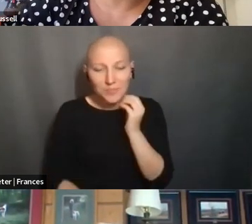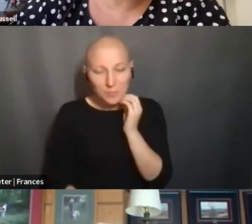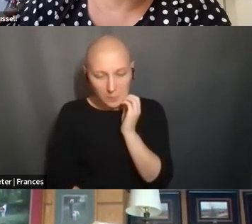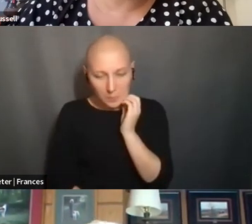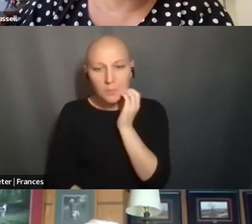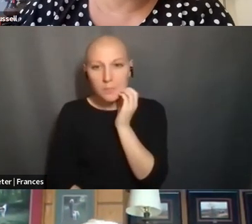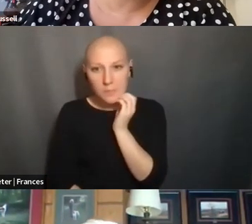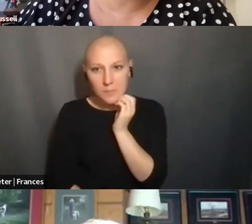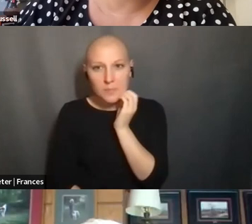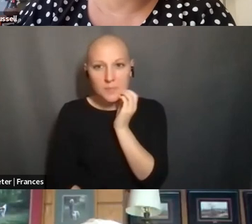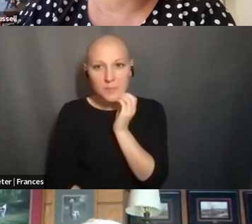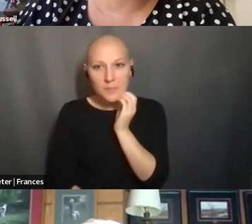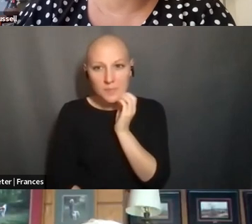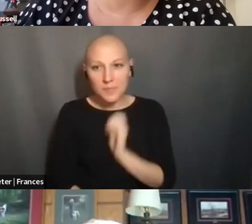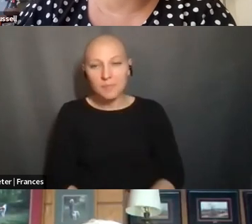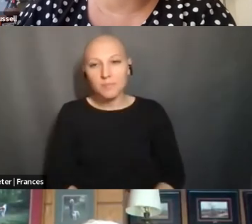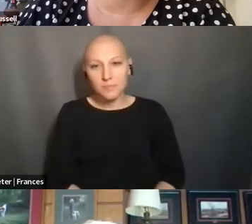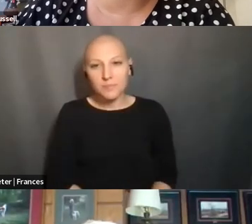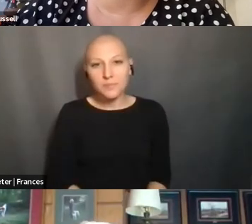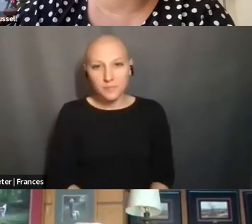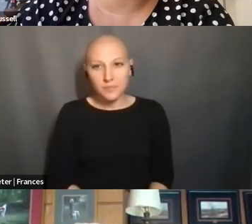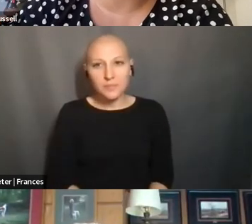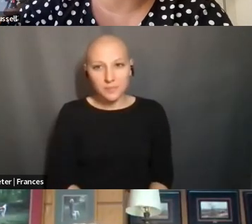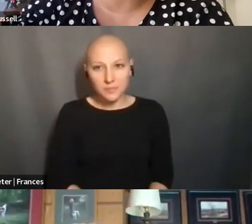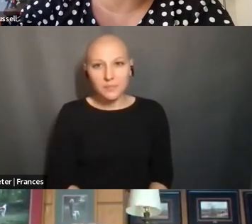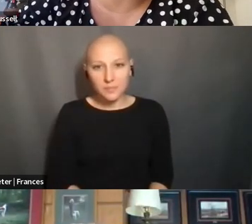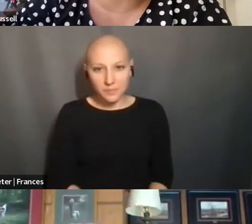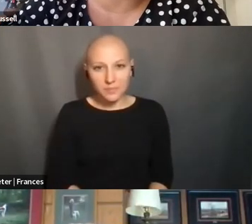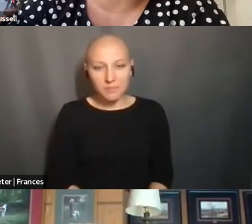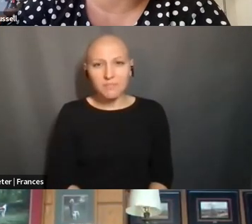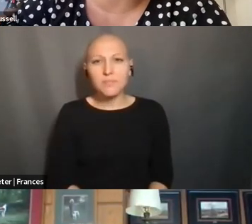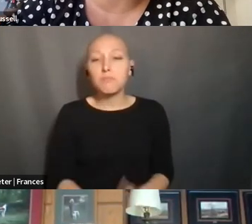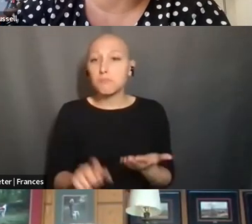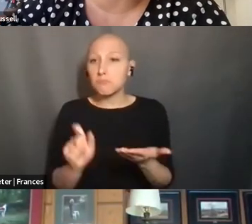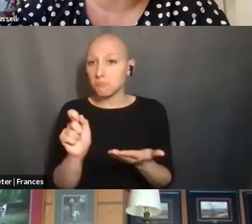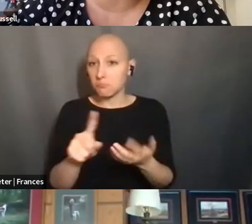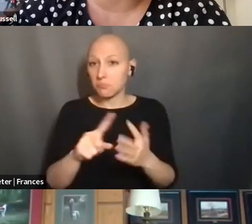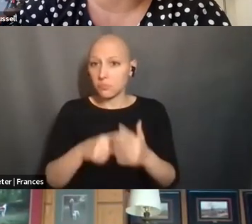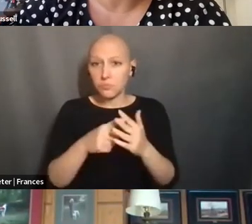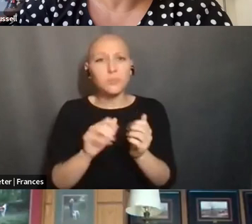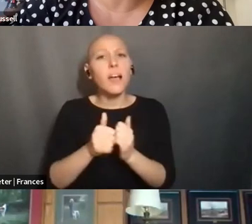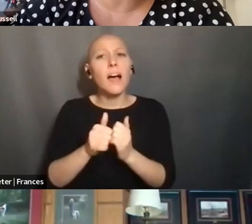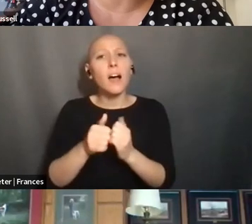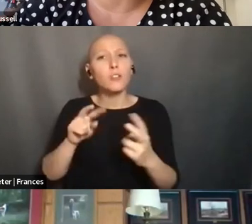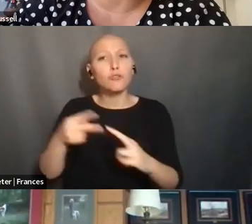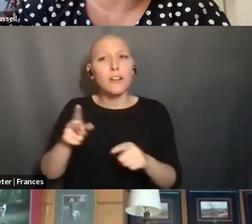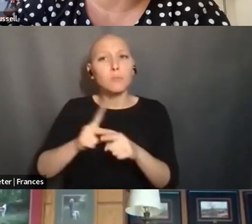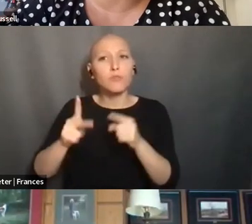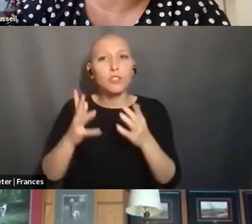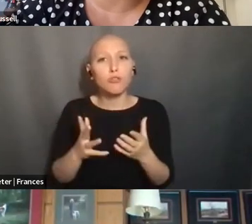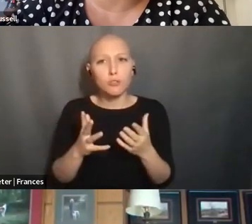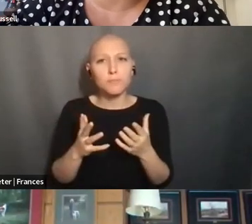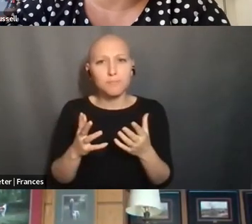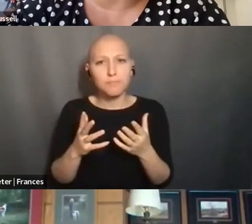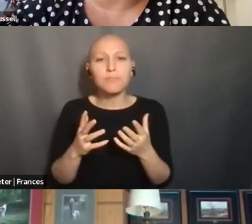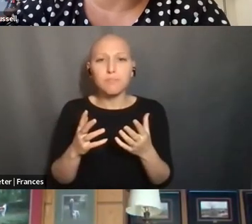So let's start with this one. How can genetics professionals help reconcile the need to